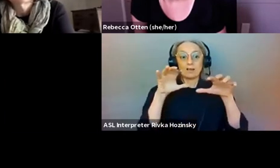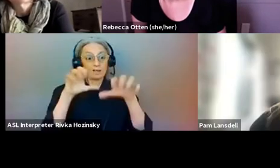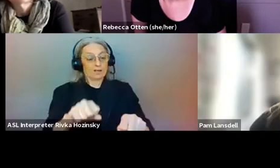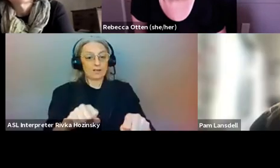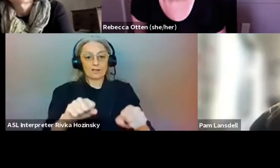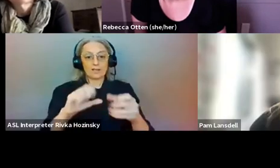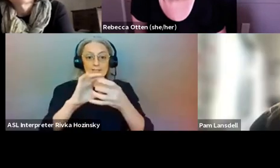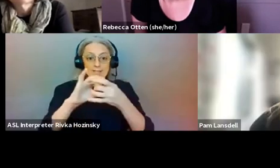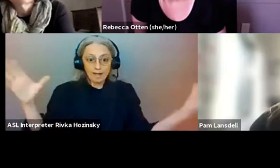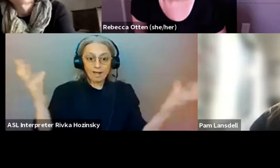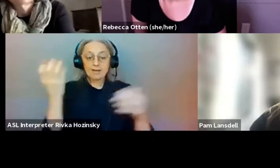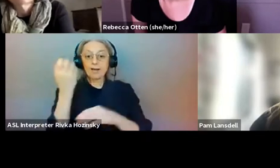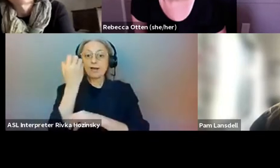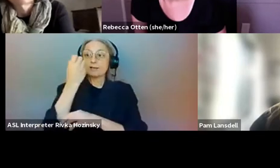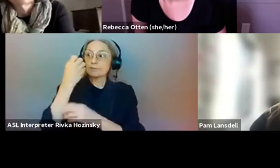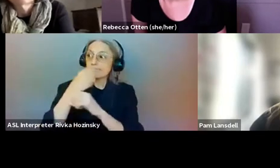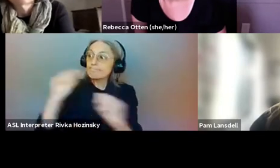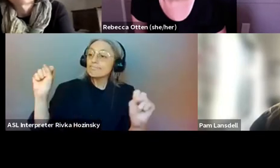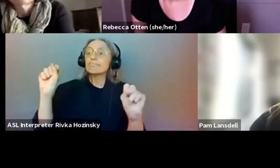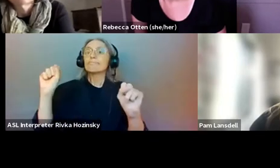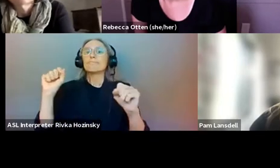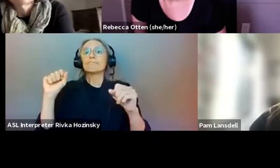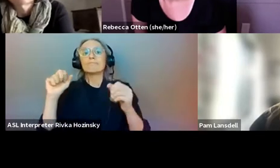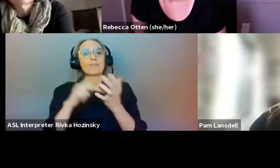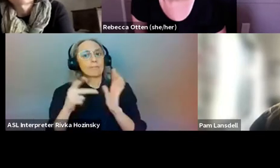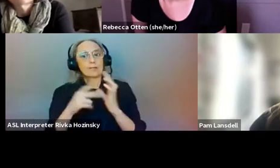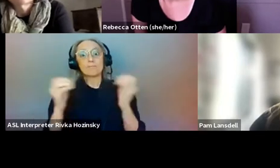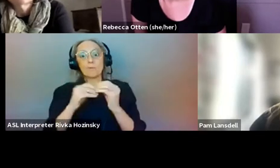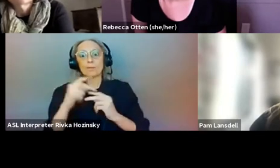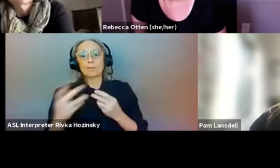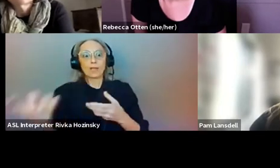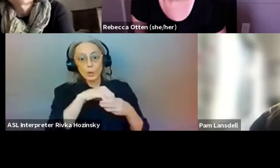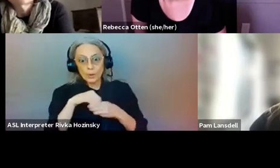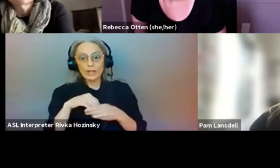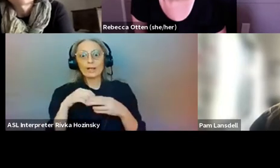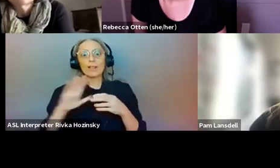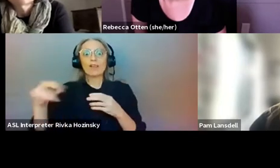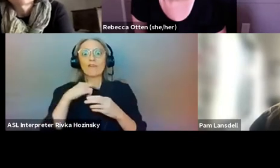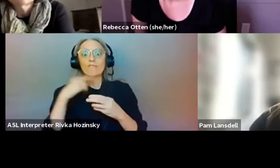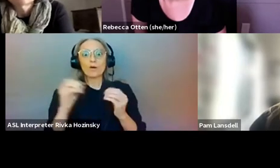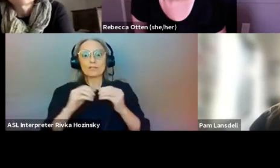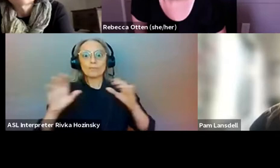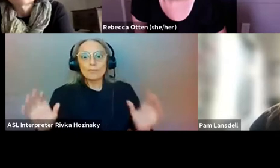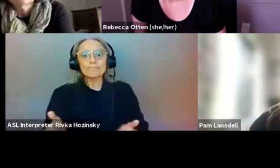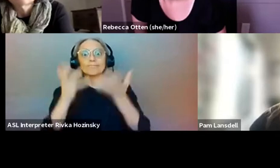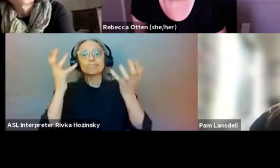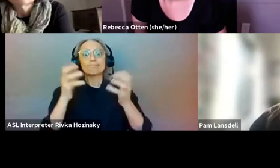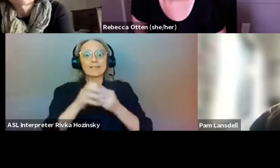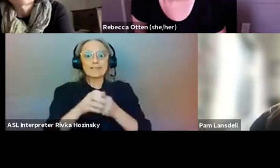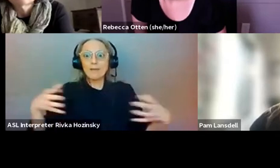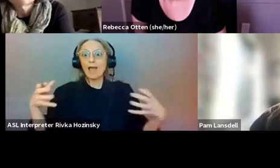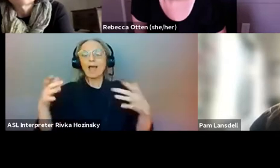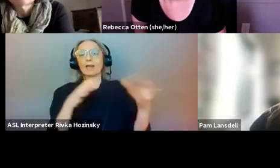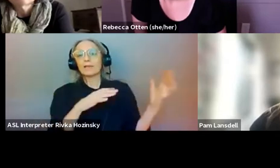the voices and the identities that are also being included, I think like one of the things that strikes me also is that, you know, this is